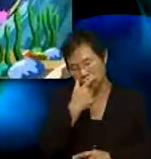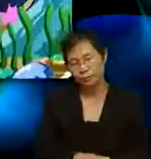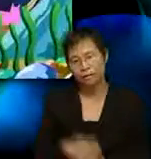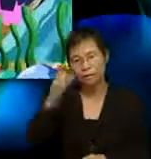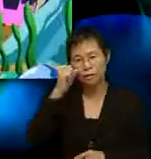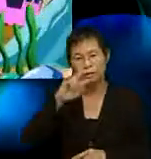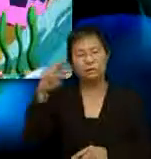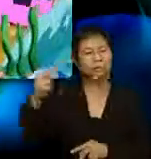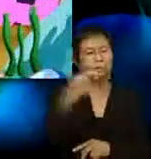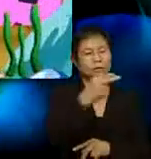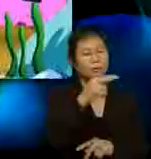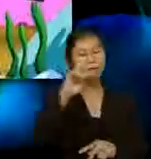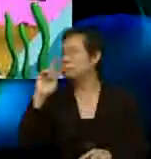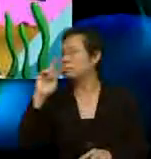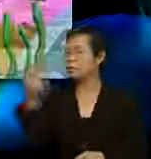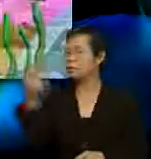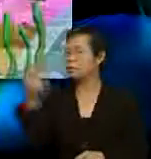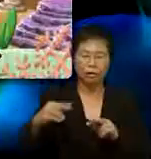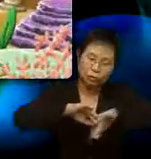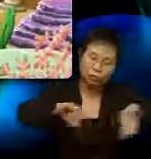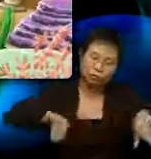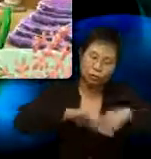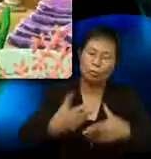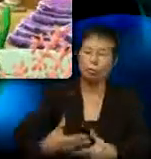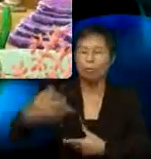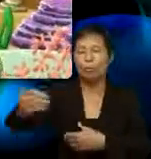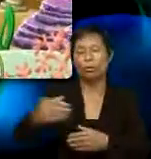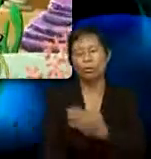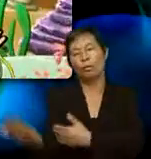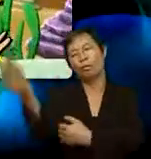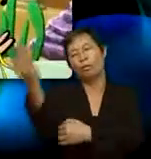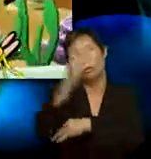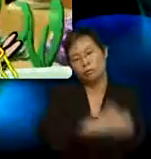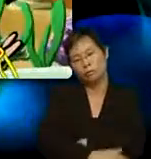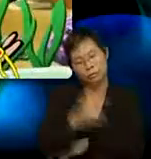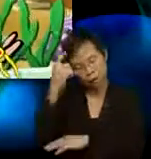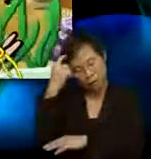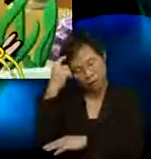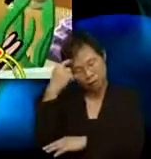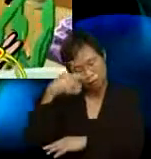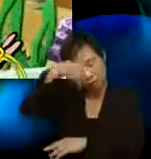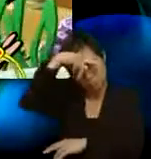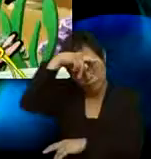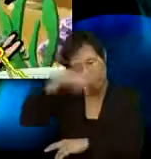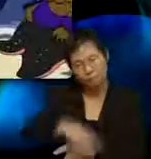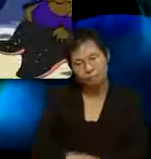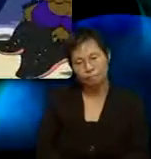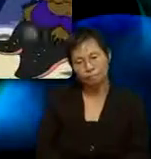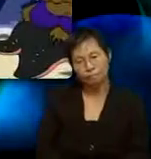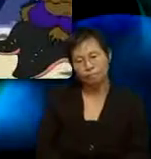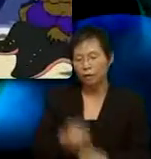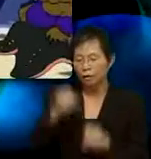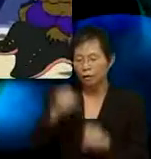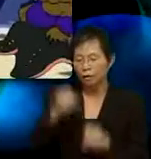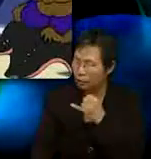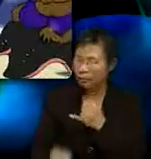She turned and swam away. All day long, she would think of the prince.